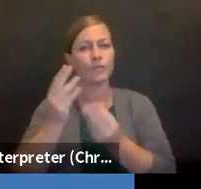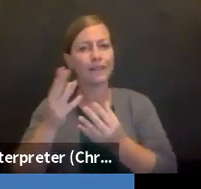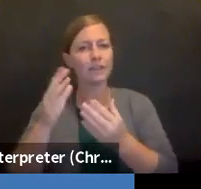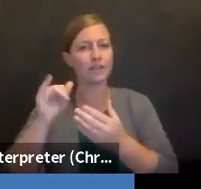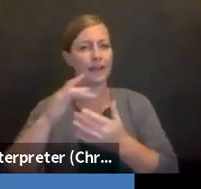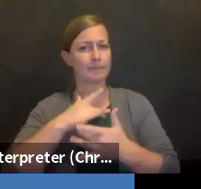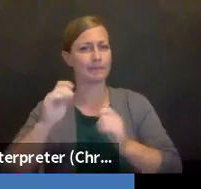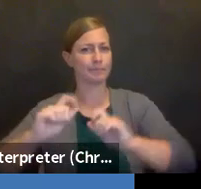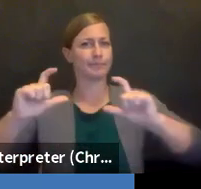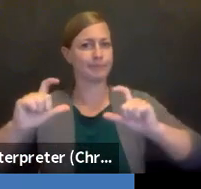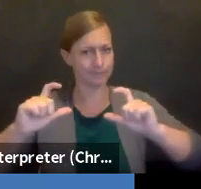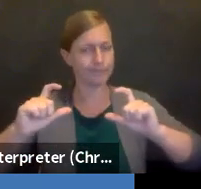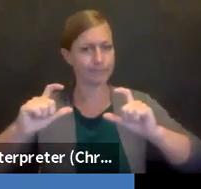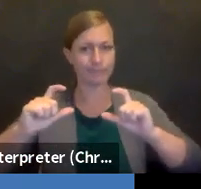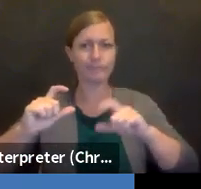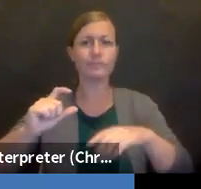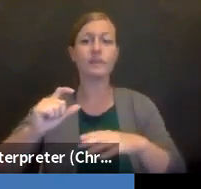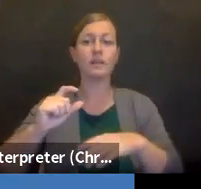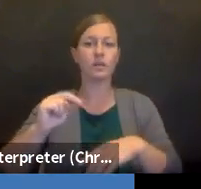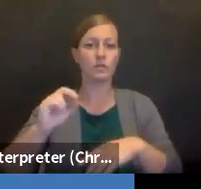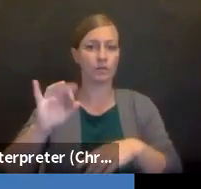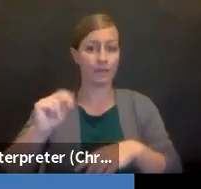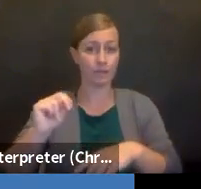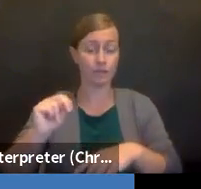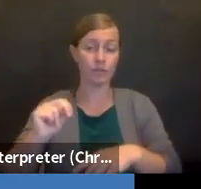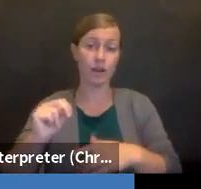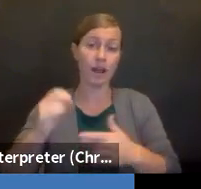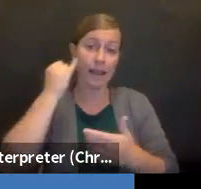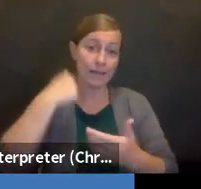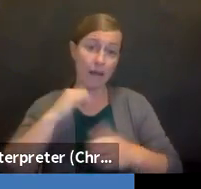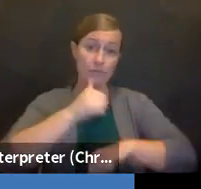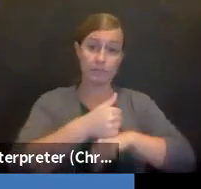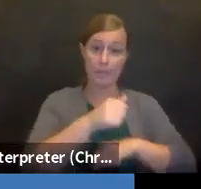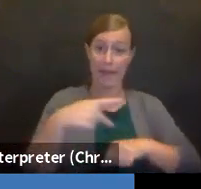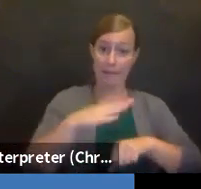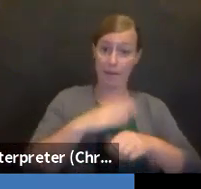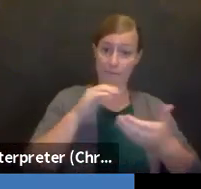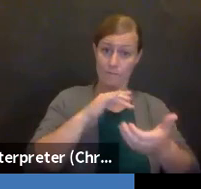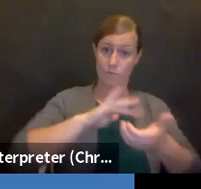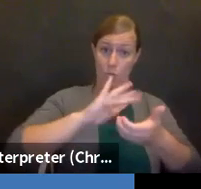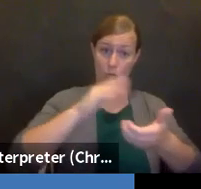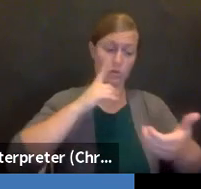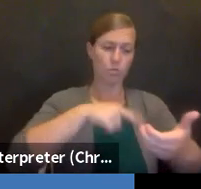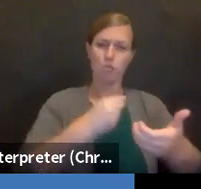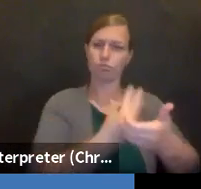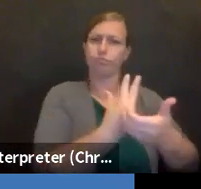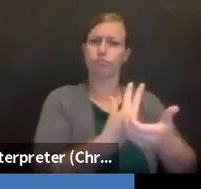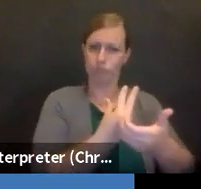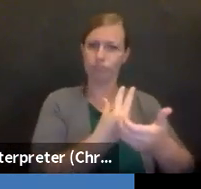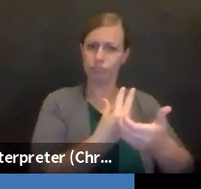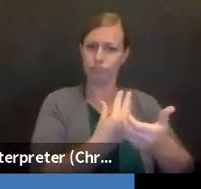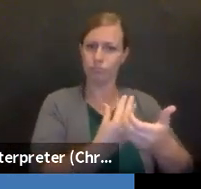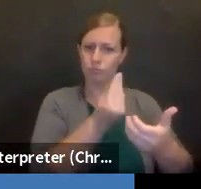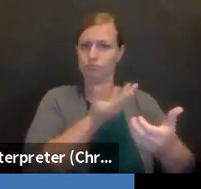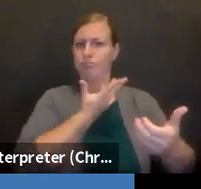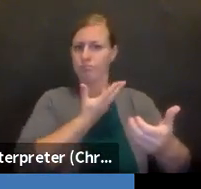push notifications. Now, if I had an app on my phone, it would have sent me the notification there for me to check. Very similar